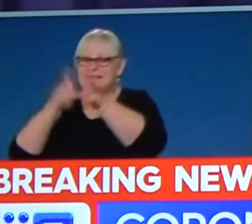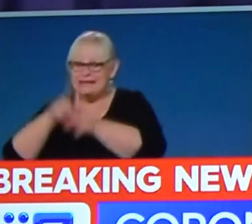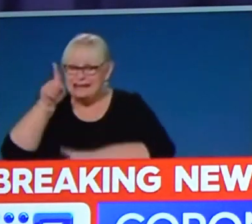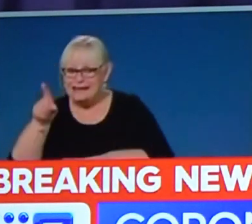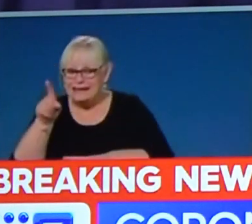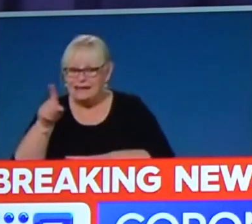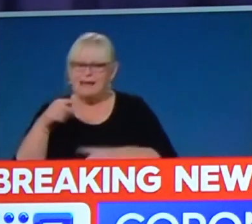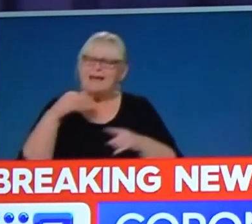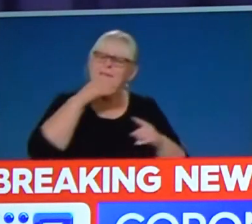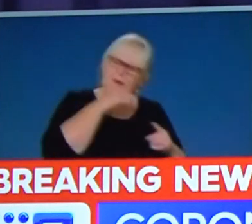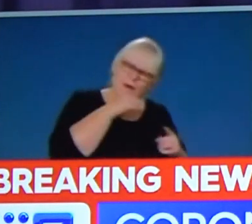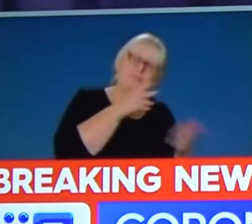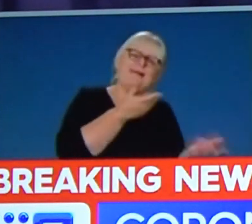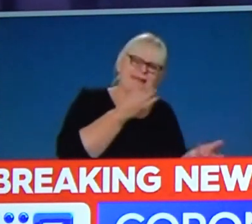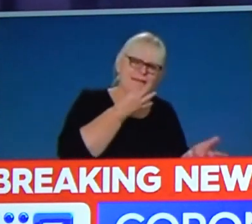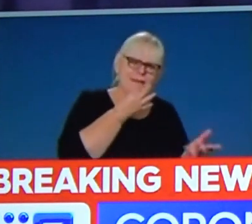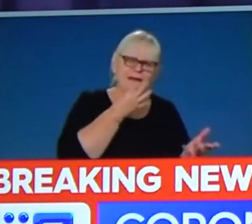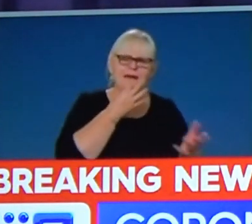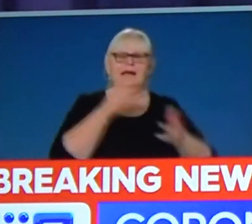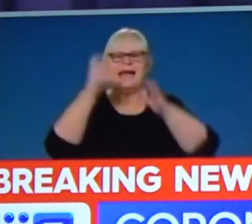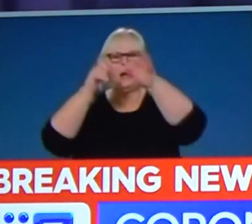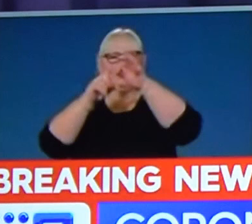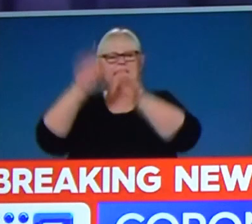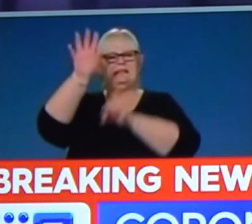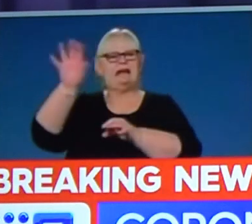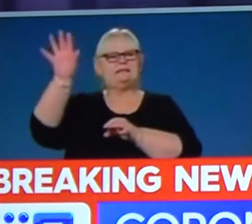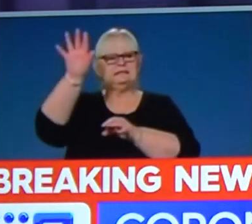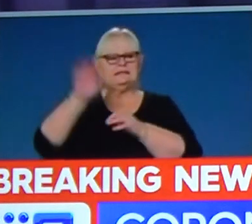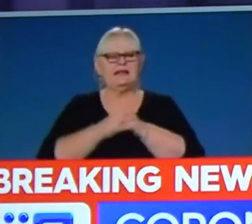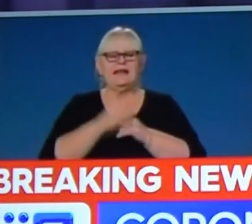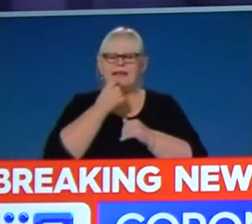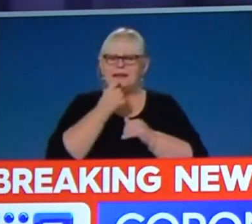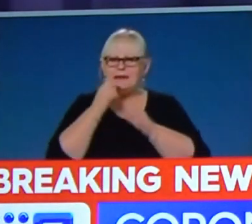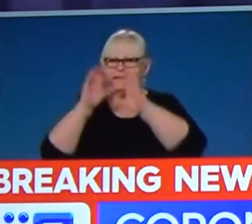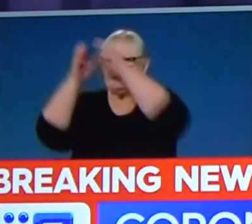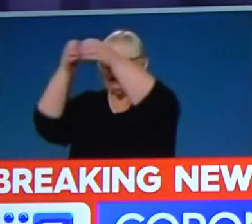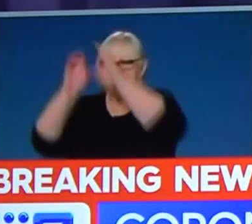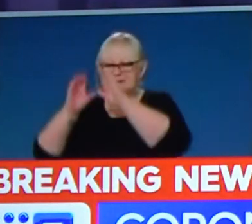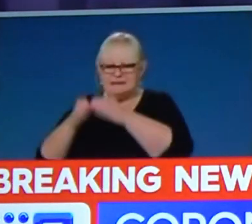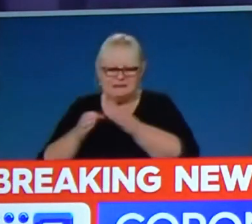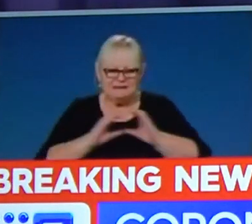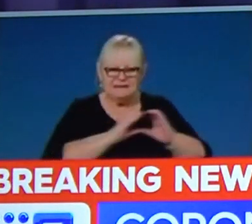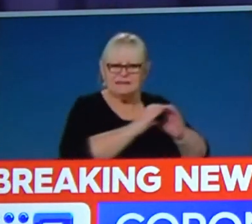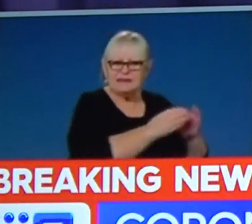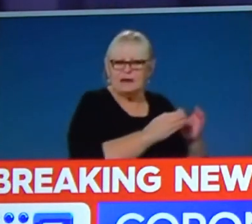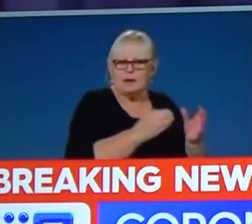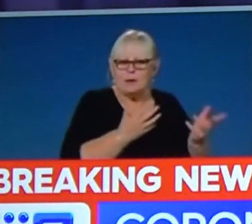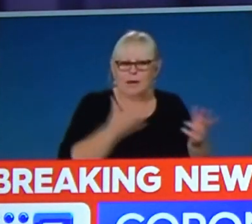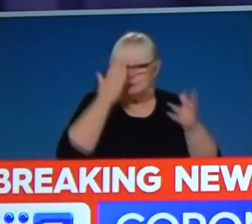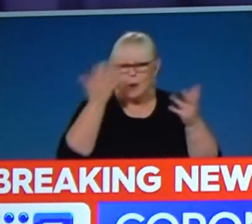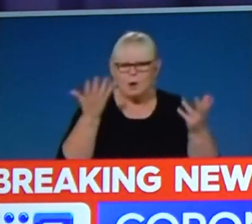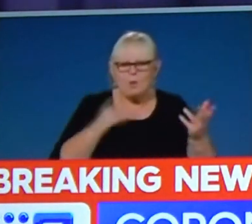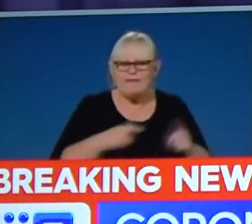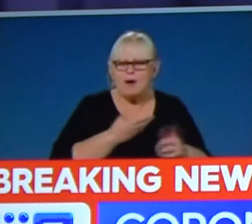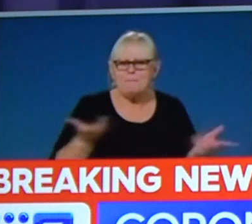lesser extent in Melbourne and southeast Queensland. There are tiny pockets of it in other states. Those things do worry us